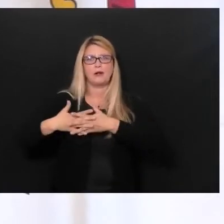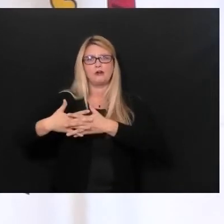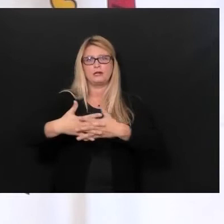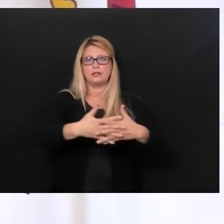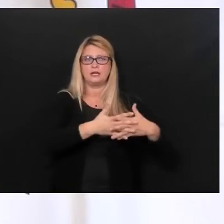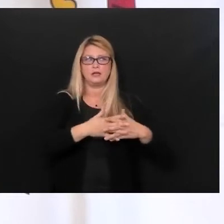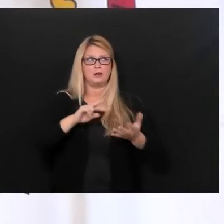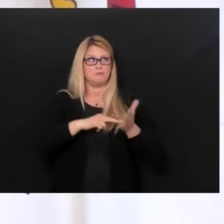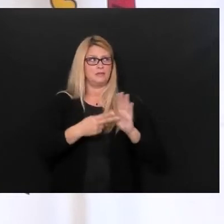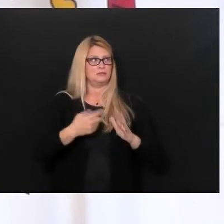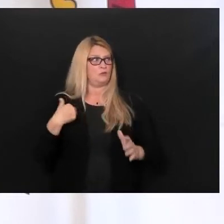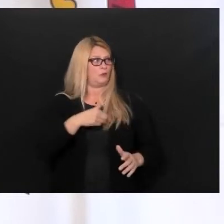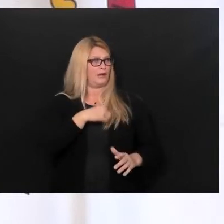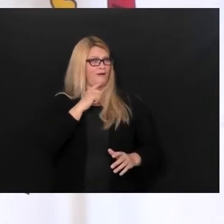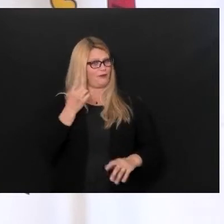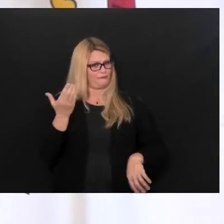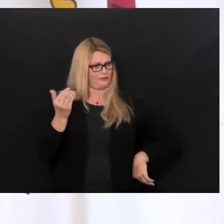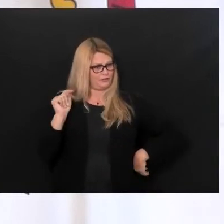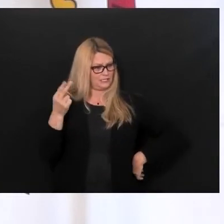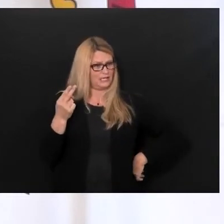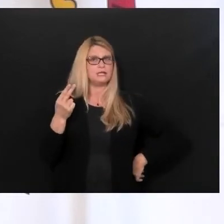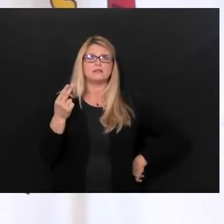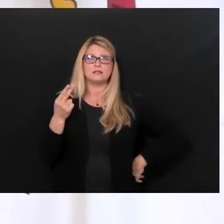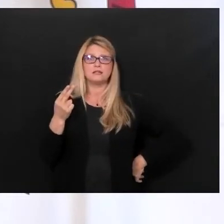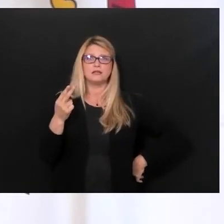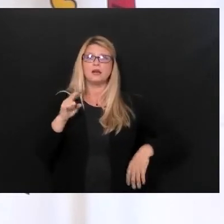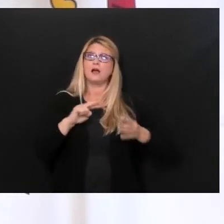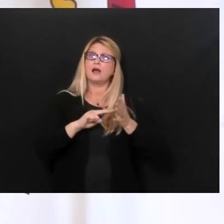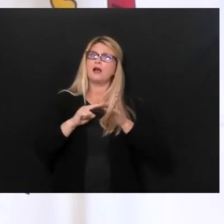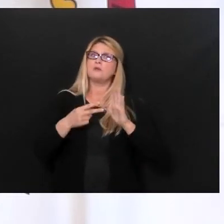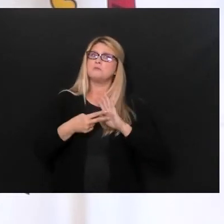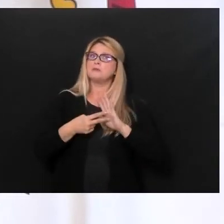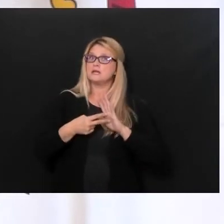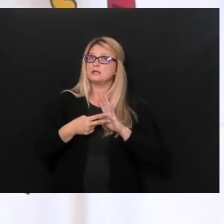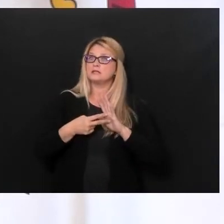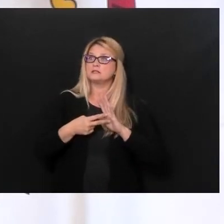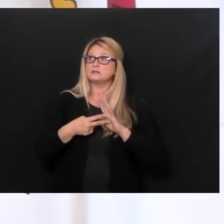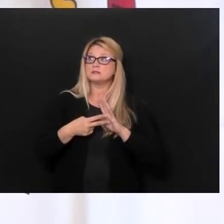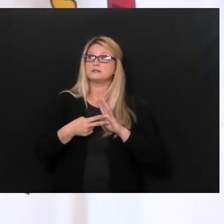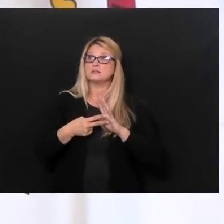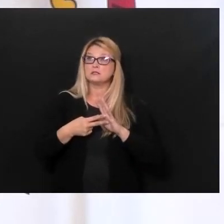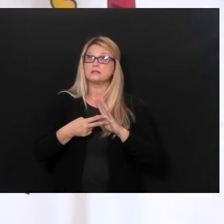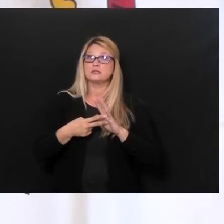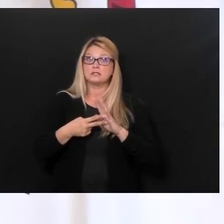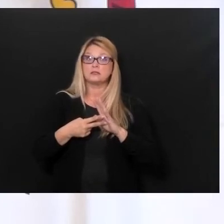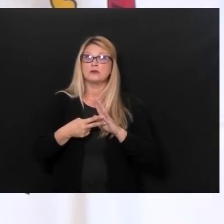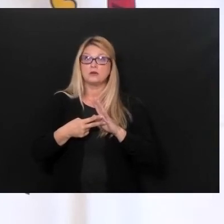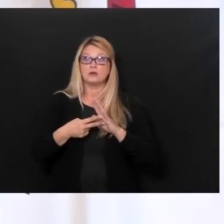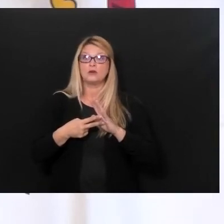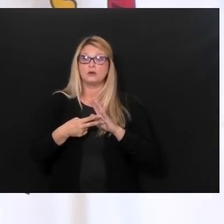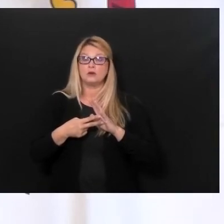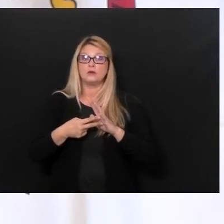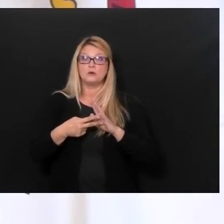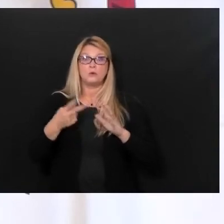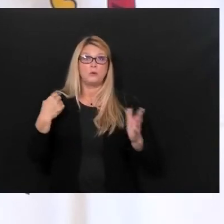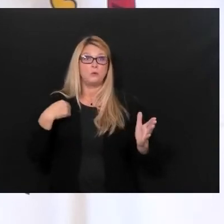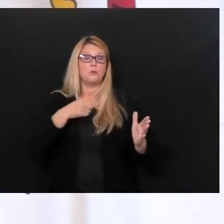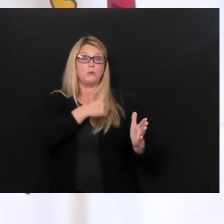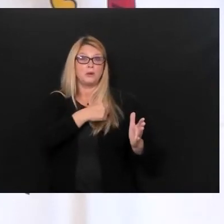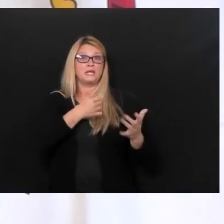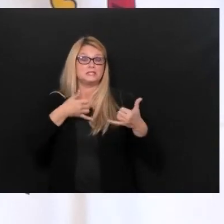15th best in the country, we're getting an onslaught from every direction known to man.